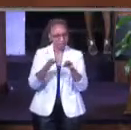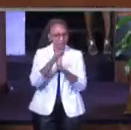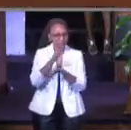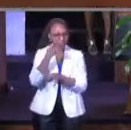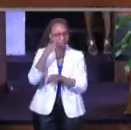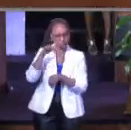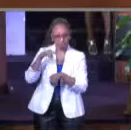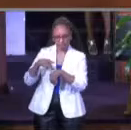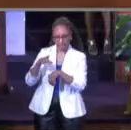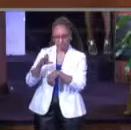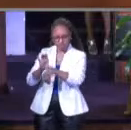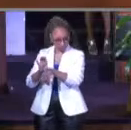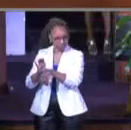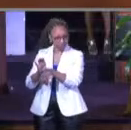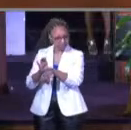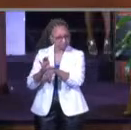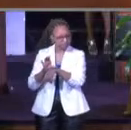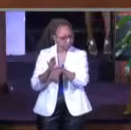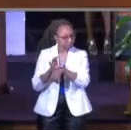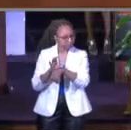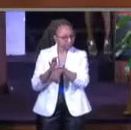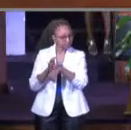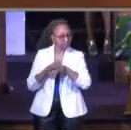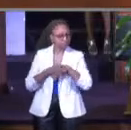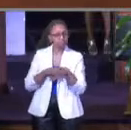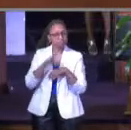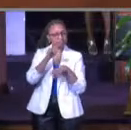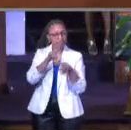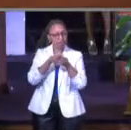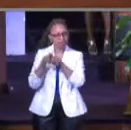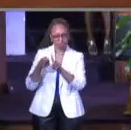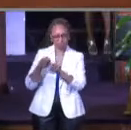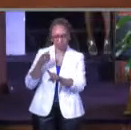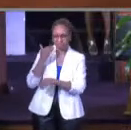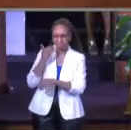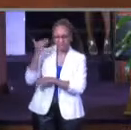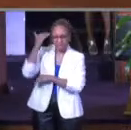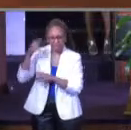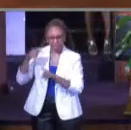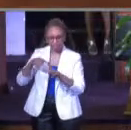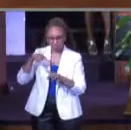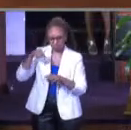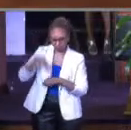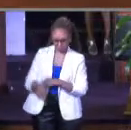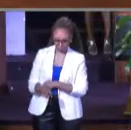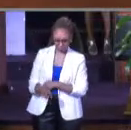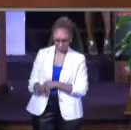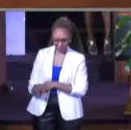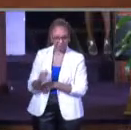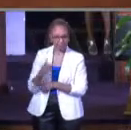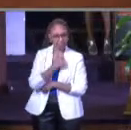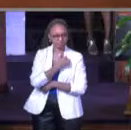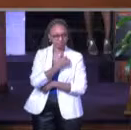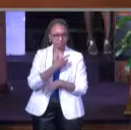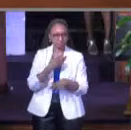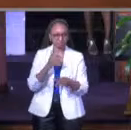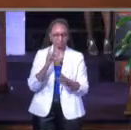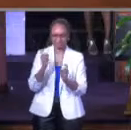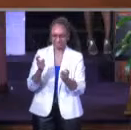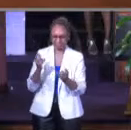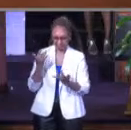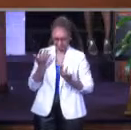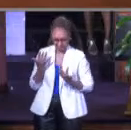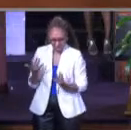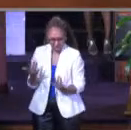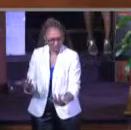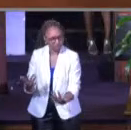church, Reverend Patrick DeWitt Claiborne Sr., from the crown of his head to the soles of his feet. We call for fire,